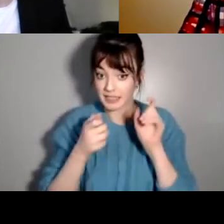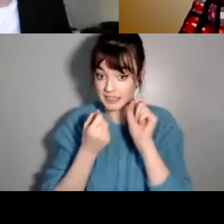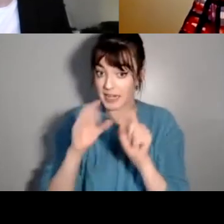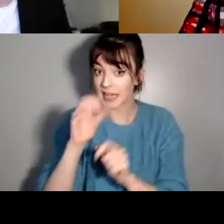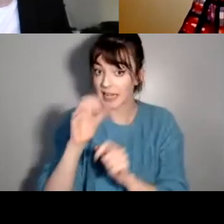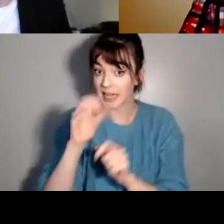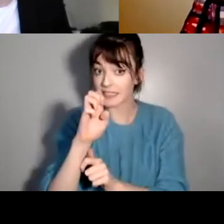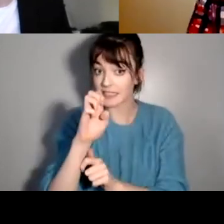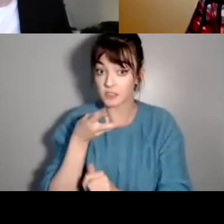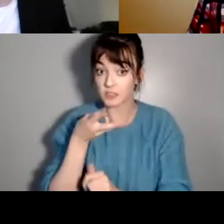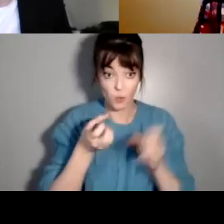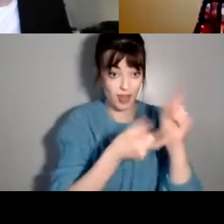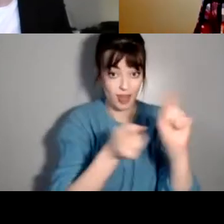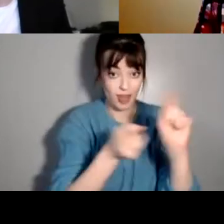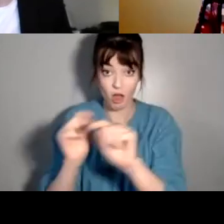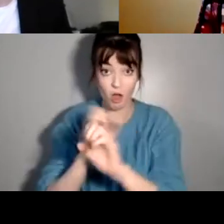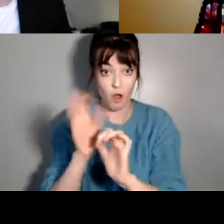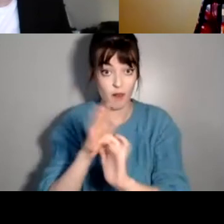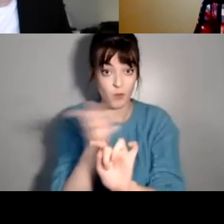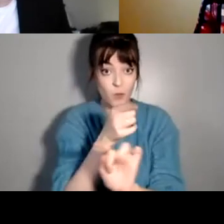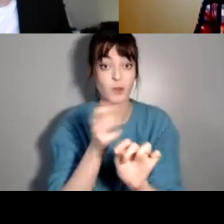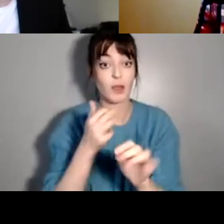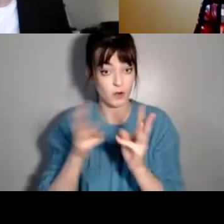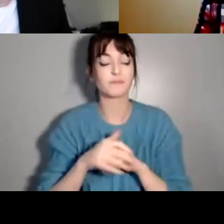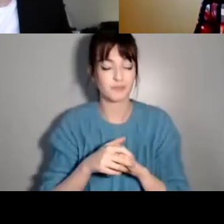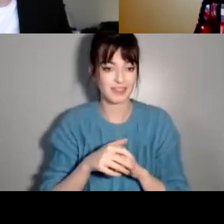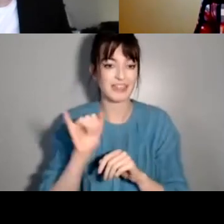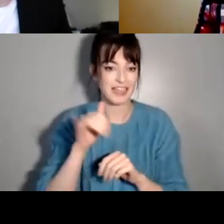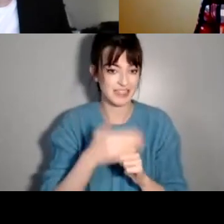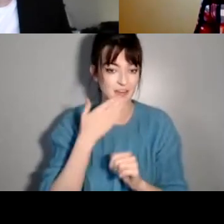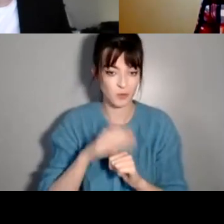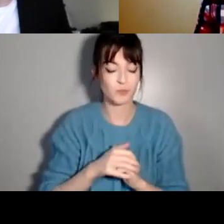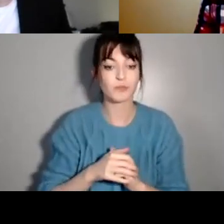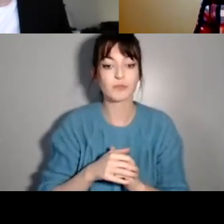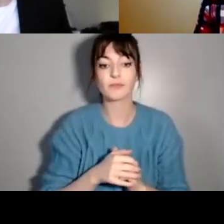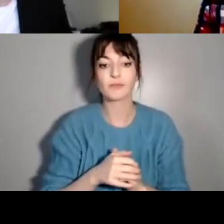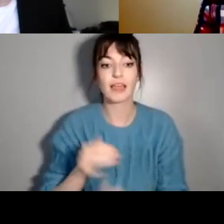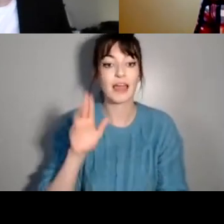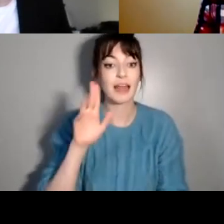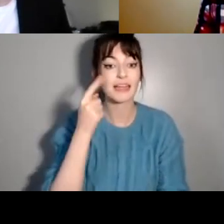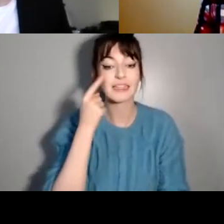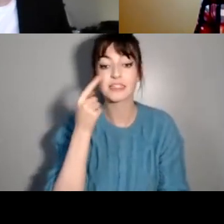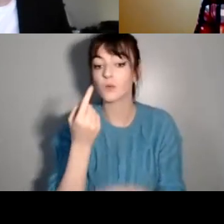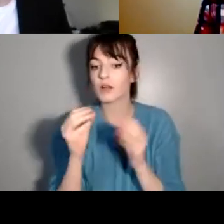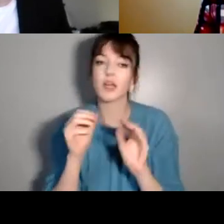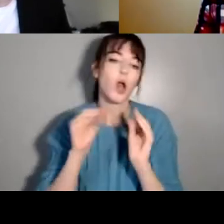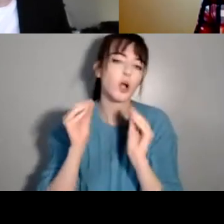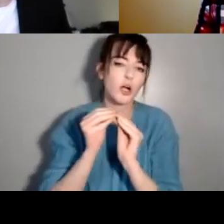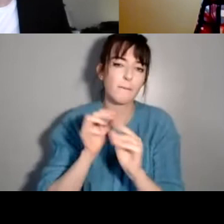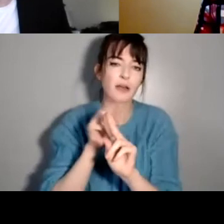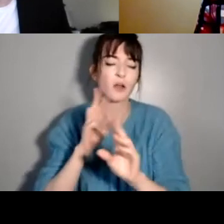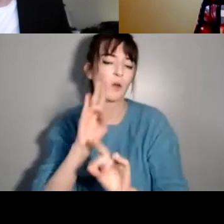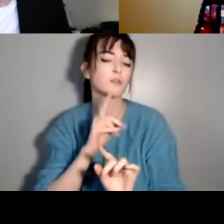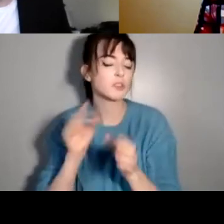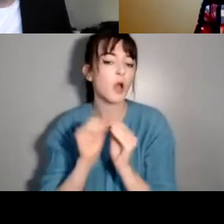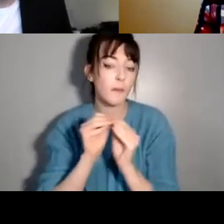maybe? Yeah, that would work. That would work. Thank you. Yes. And then I see there's a comment more than a question in from Tom Casey. He's talking